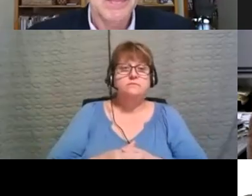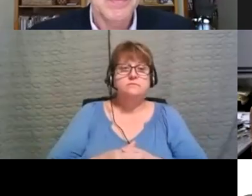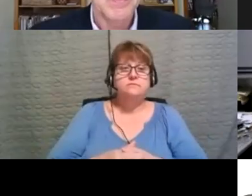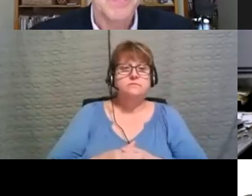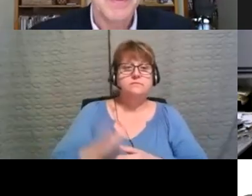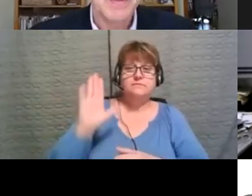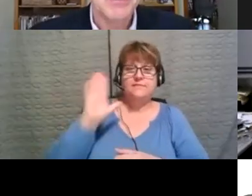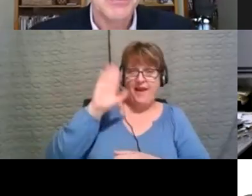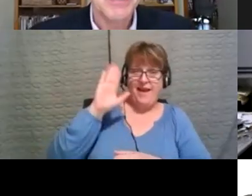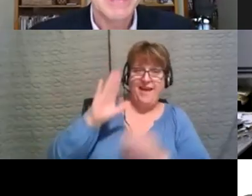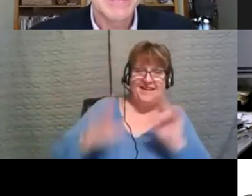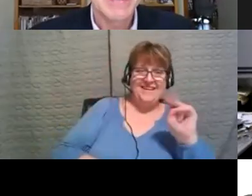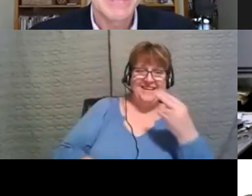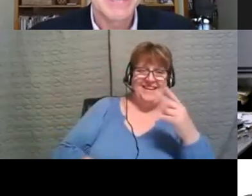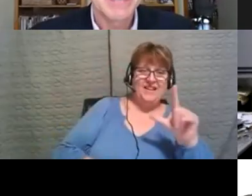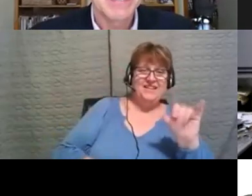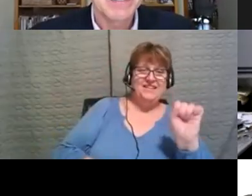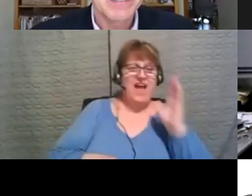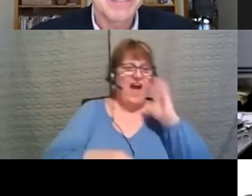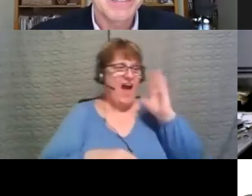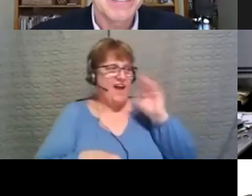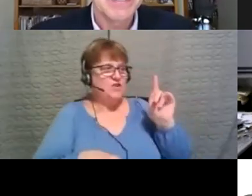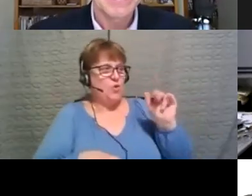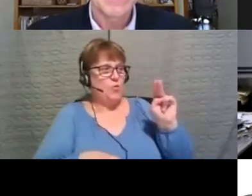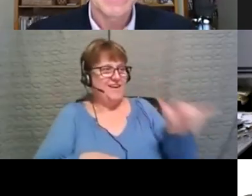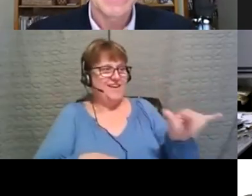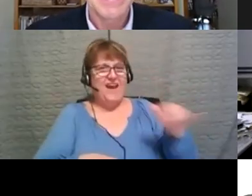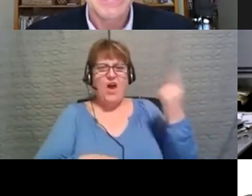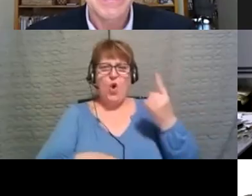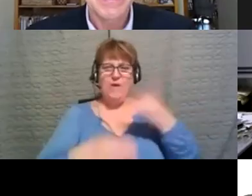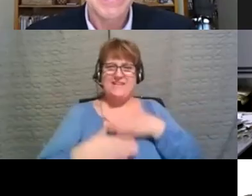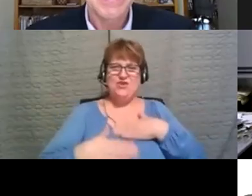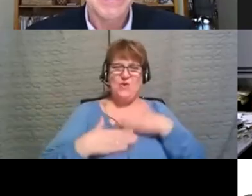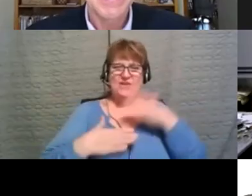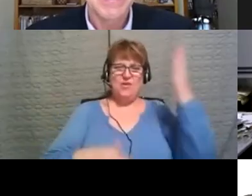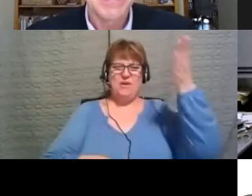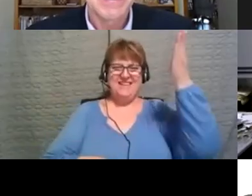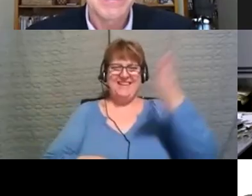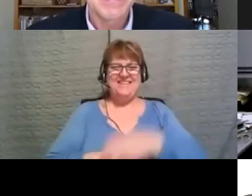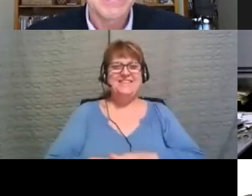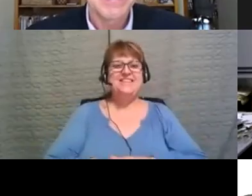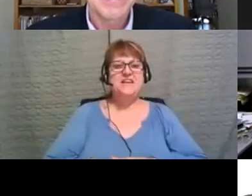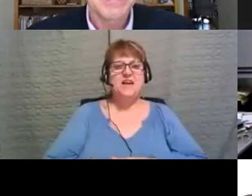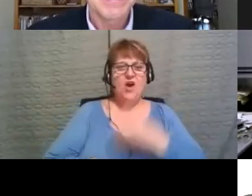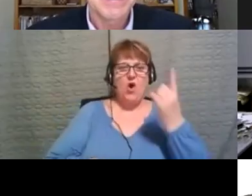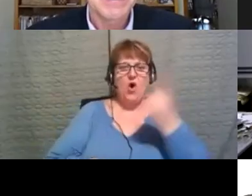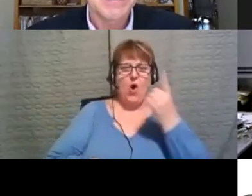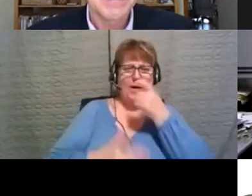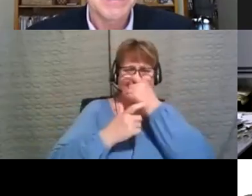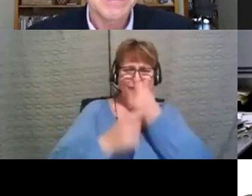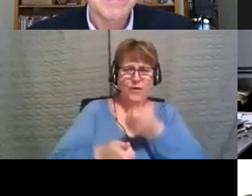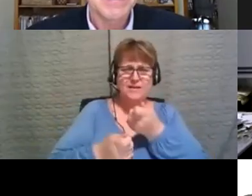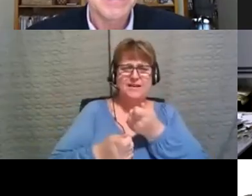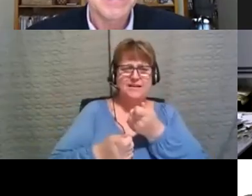Hello, Nicholas. Hi, Tony. It's good to see you. I always enjoy your presentations, and it's always interesting to